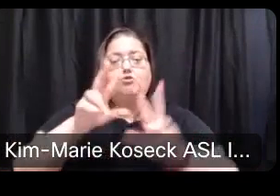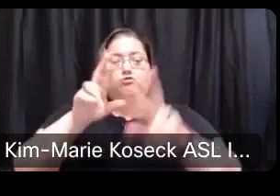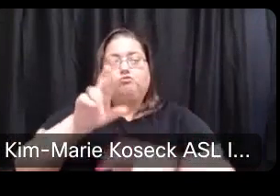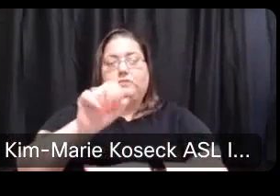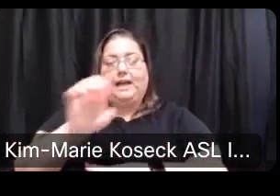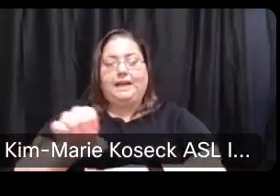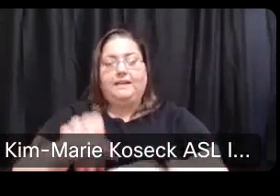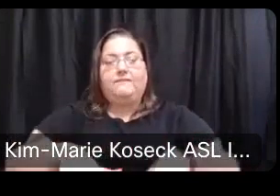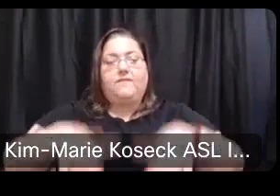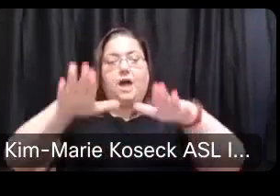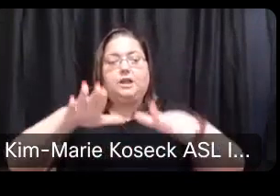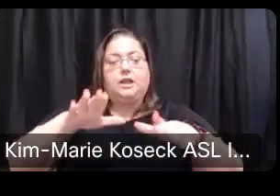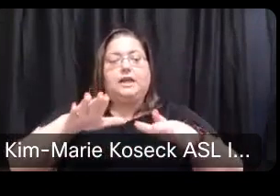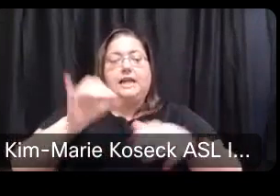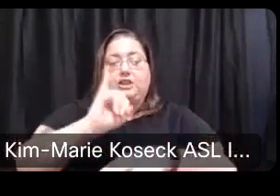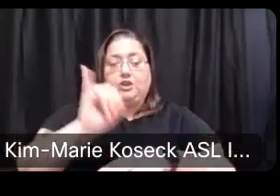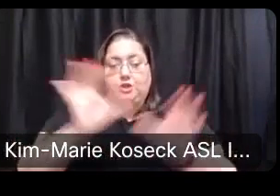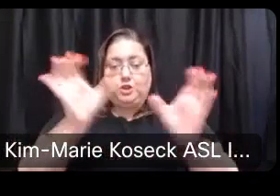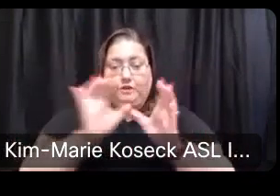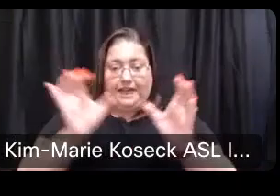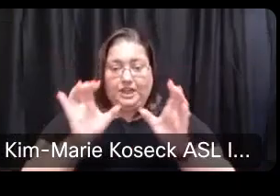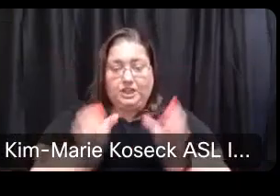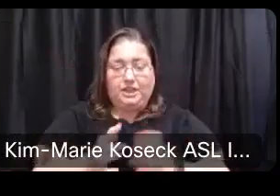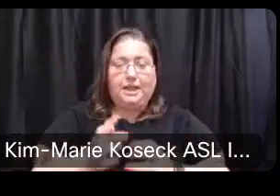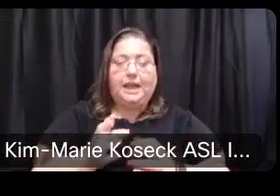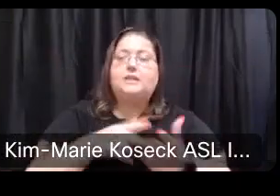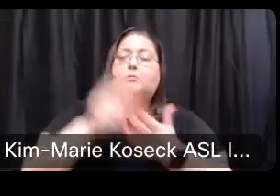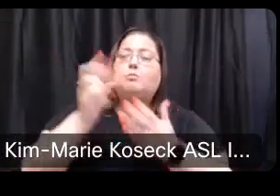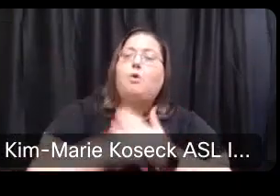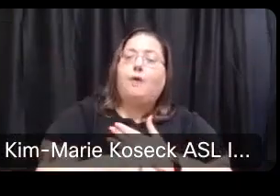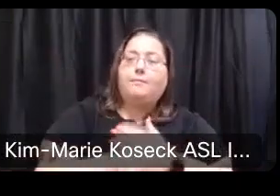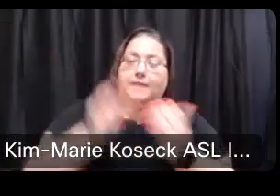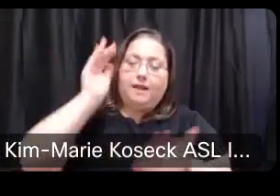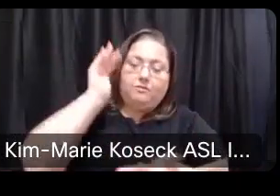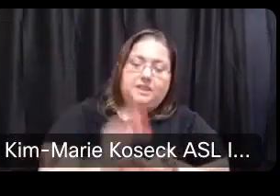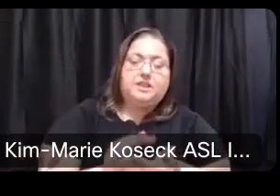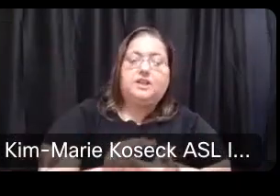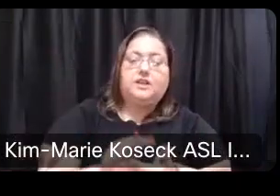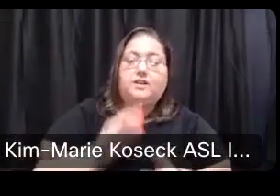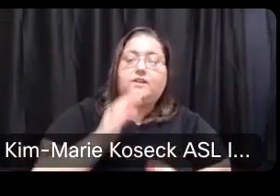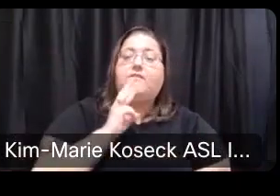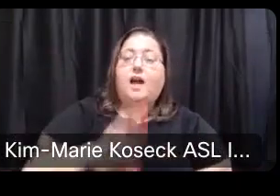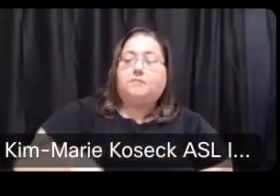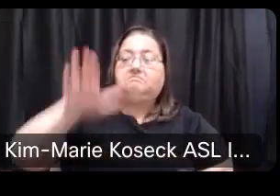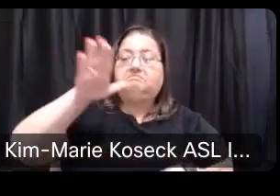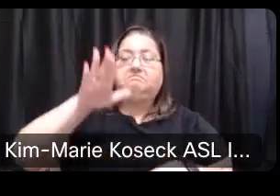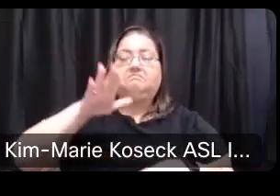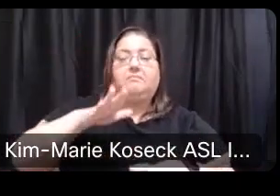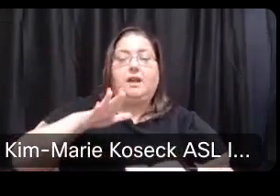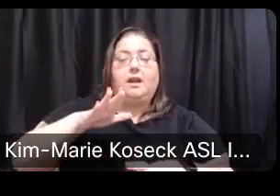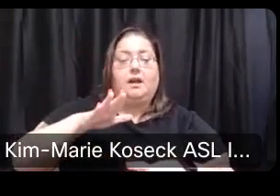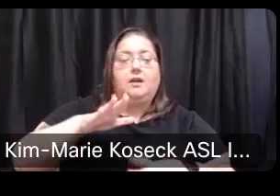Insurance Certification? It's a program that provides reductions in your flood insurance premiums if you meet